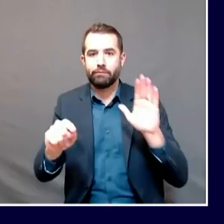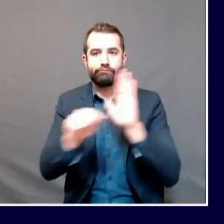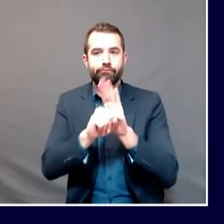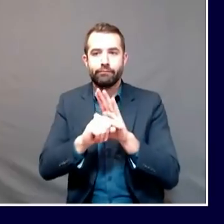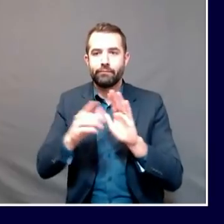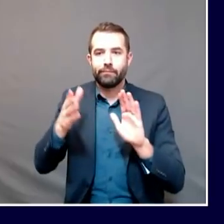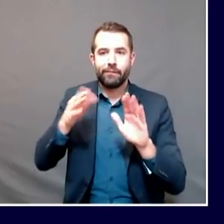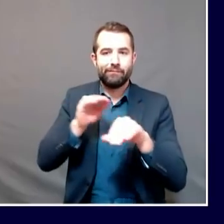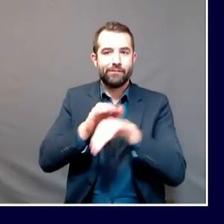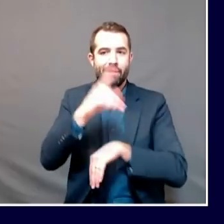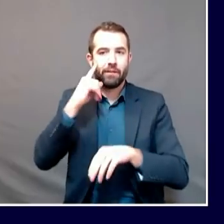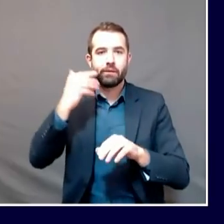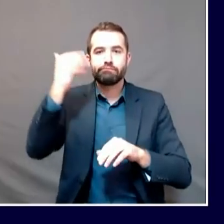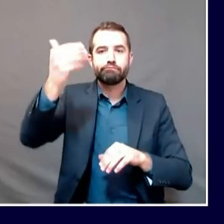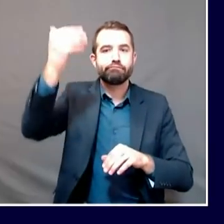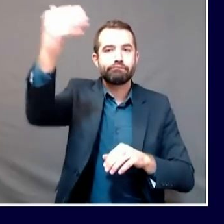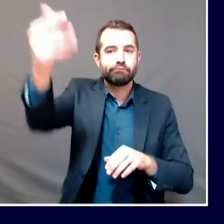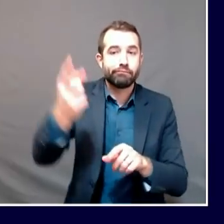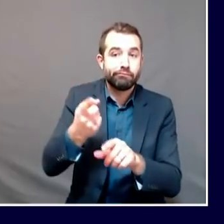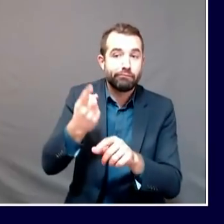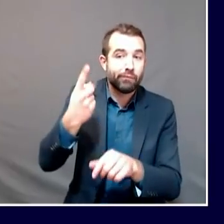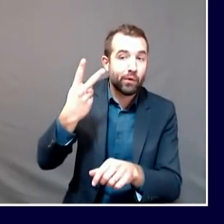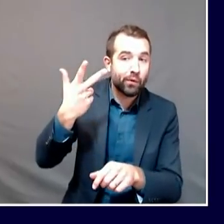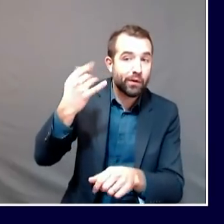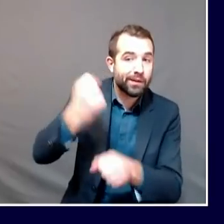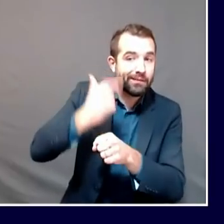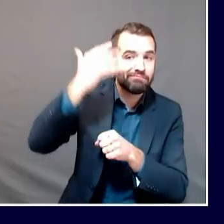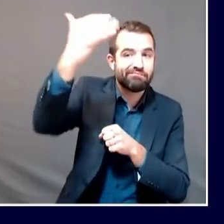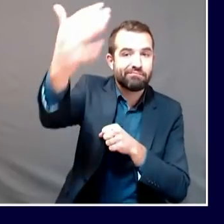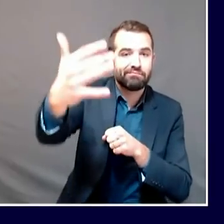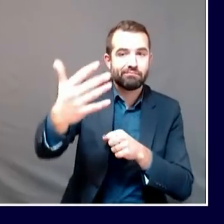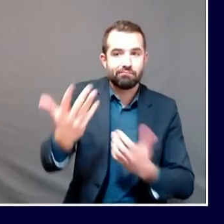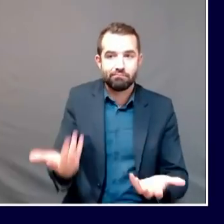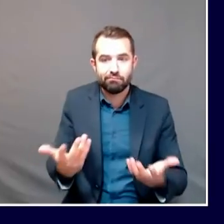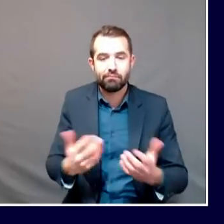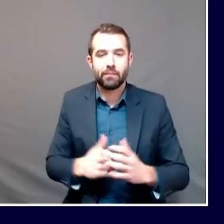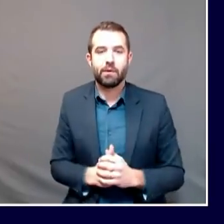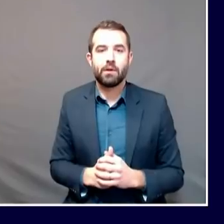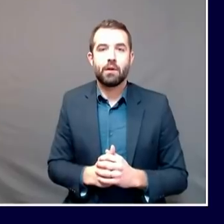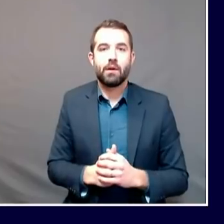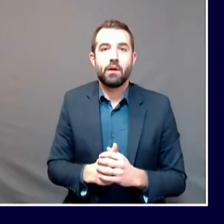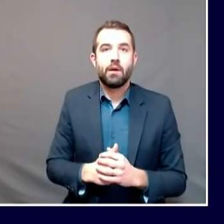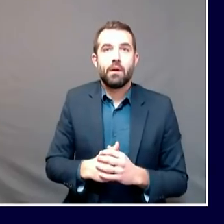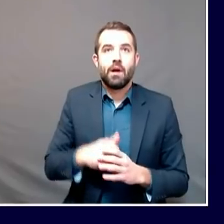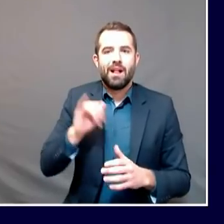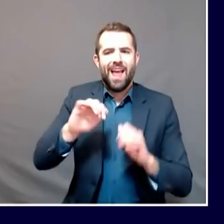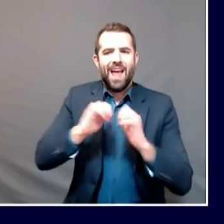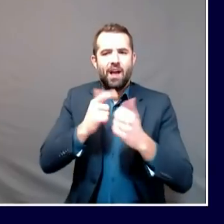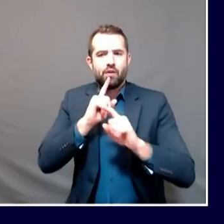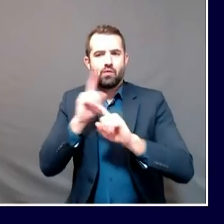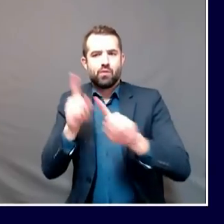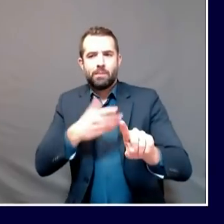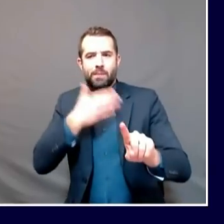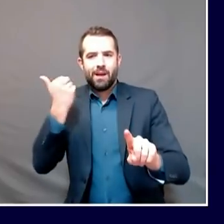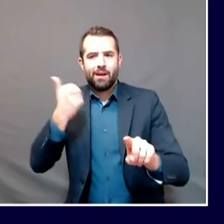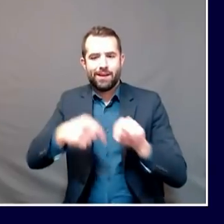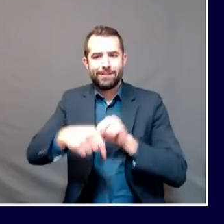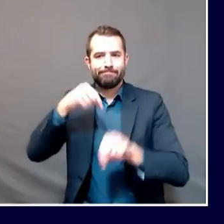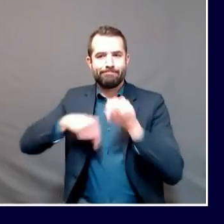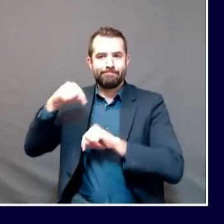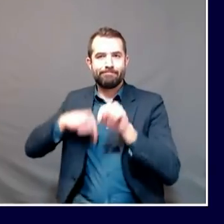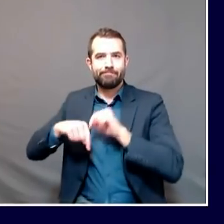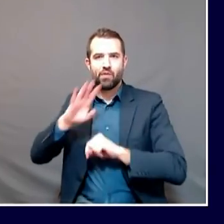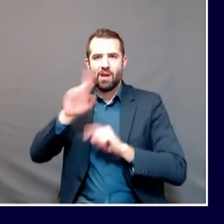by just walking through how the vaccines were studied and developed. Both Pfizer and